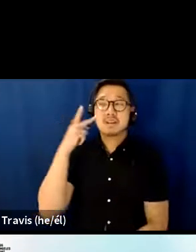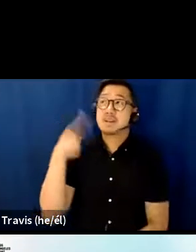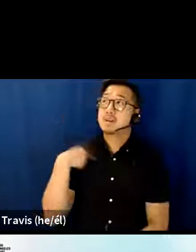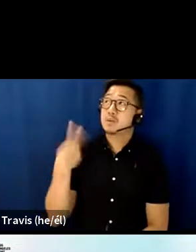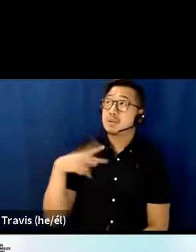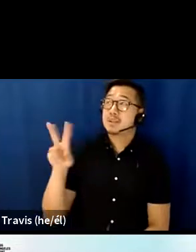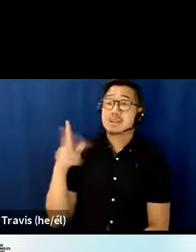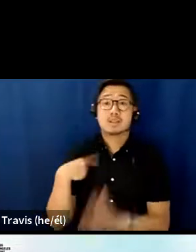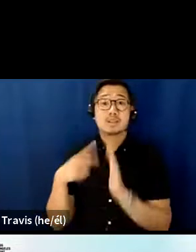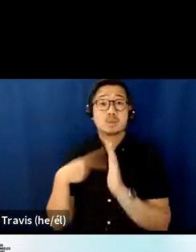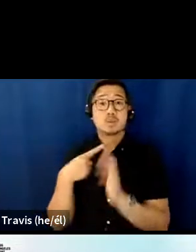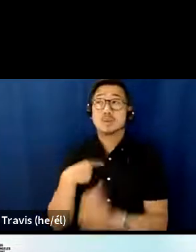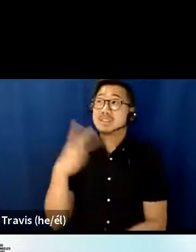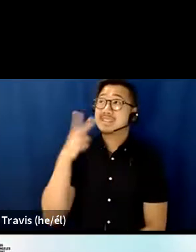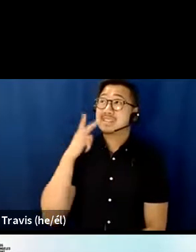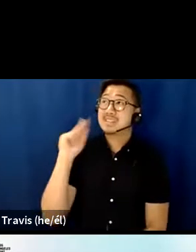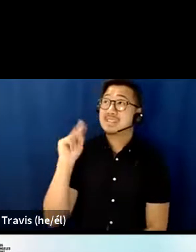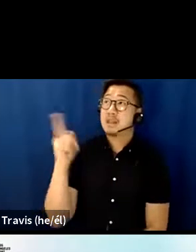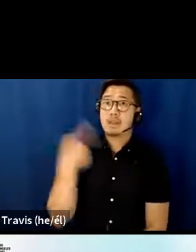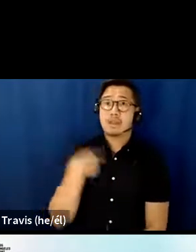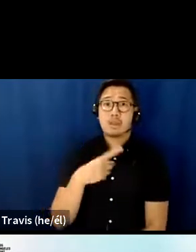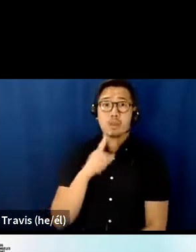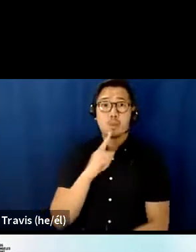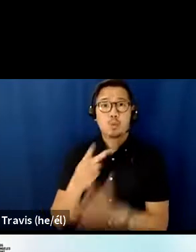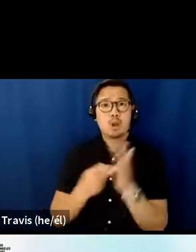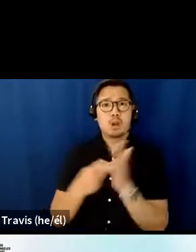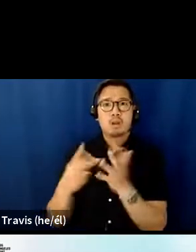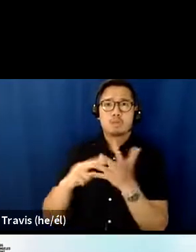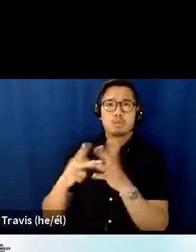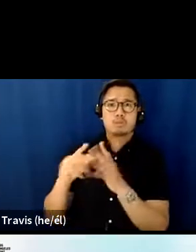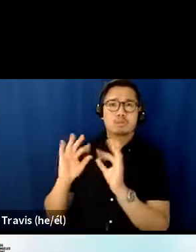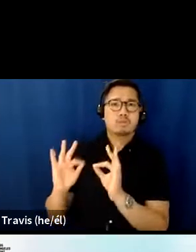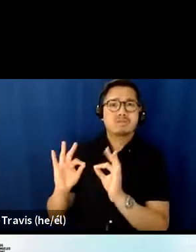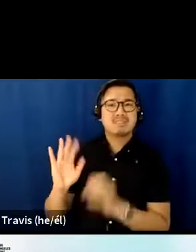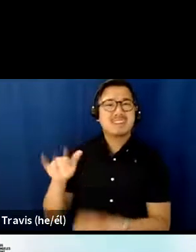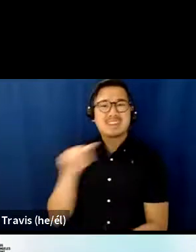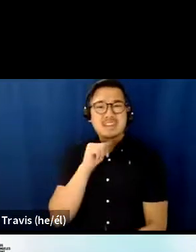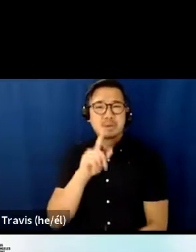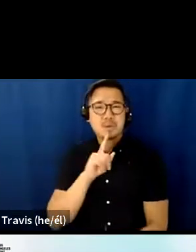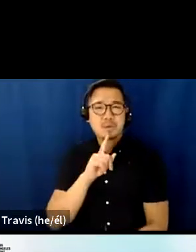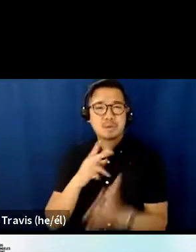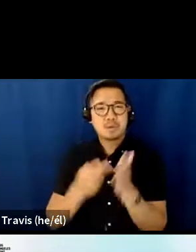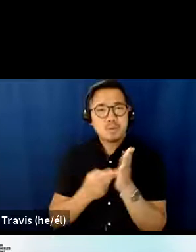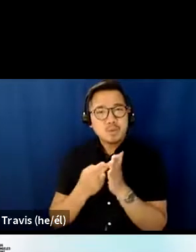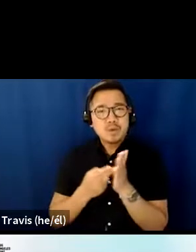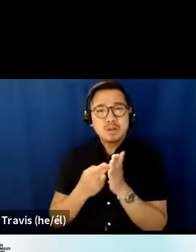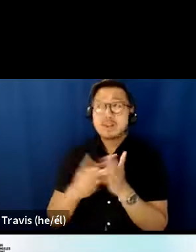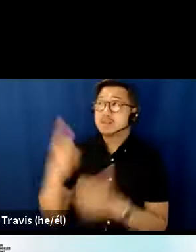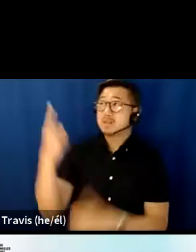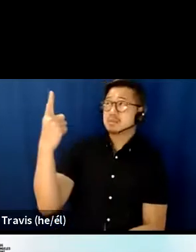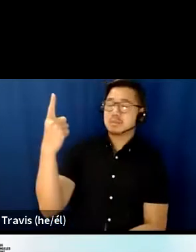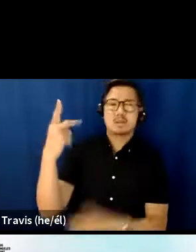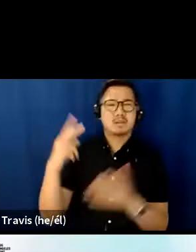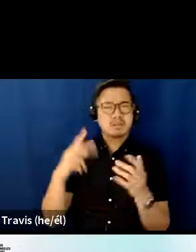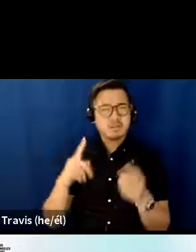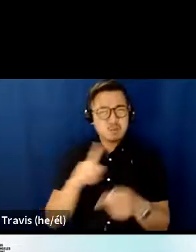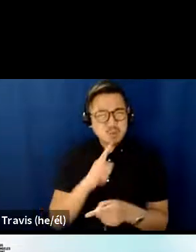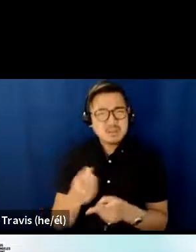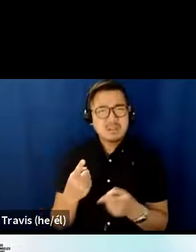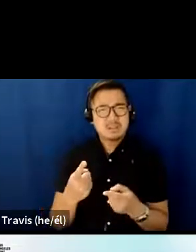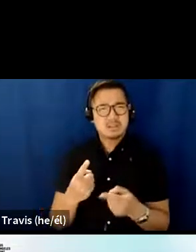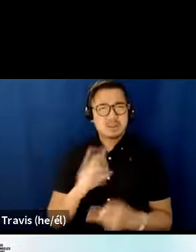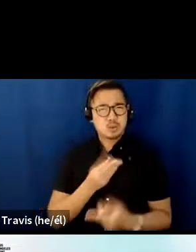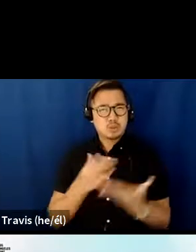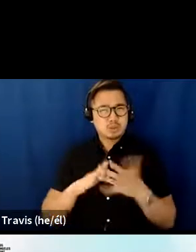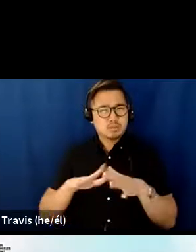on the TV as if this is the truth. This is not the truth. There are so many more of us than we